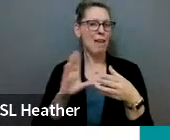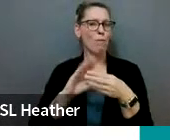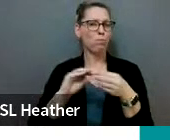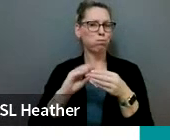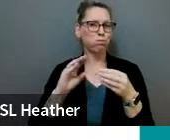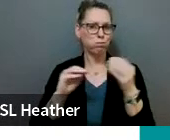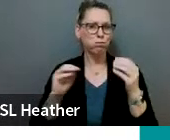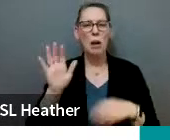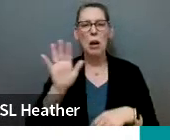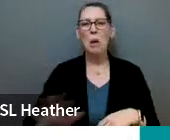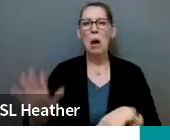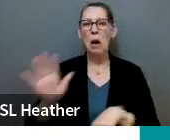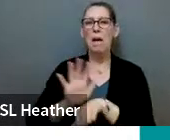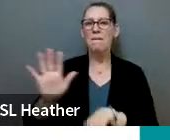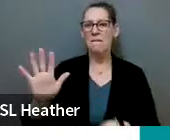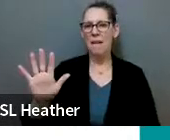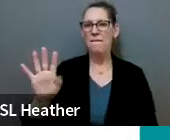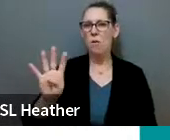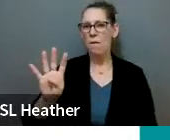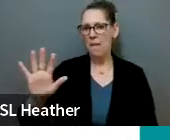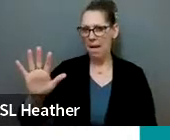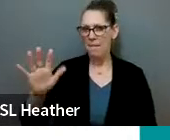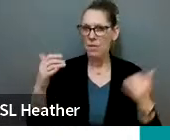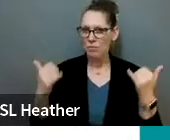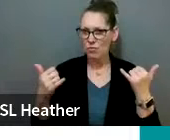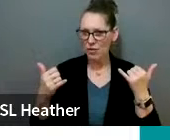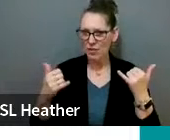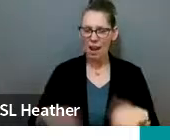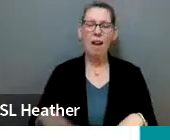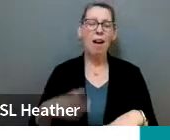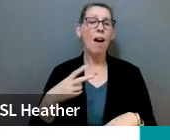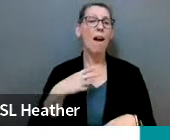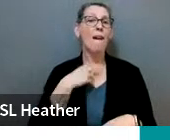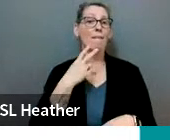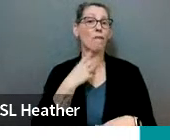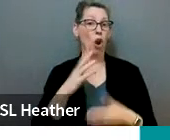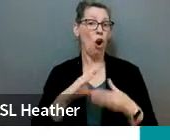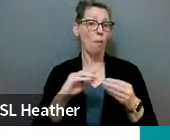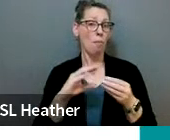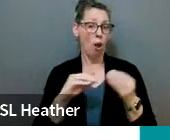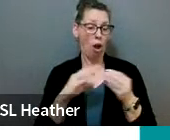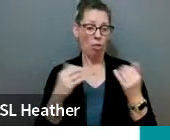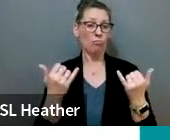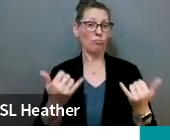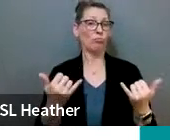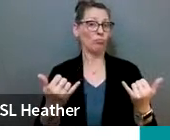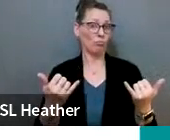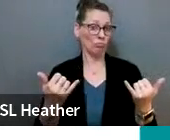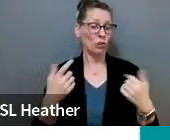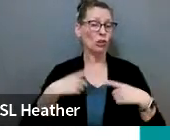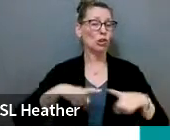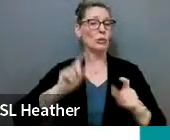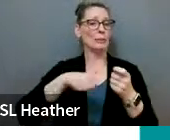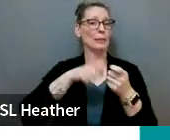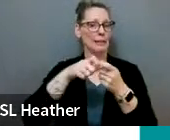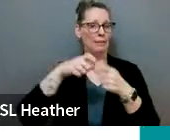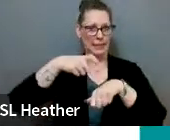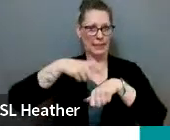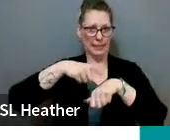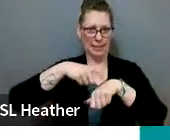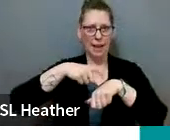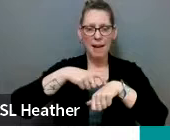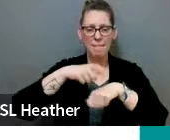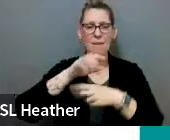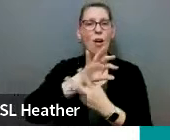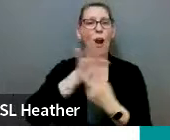roughly around 5:45 p.m. Verbal public comment will be welcome in the Zoom webinar during the designated time with the option to